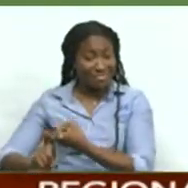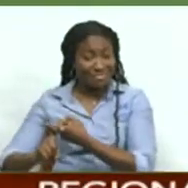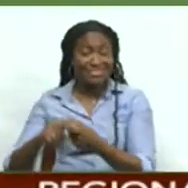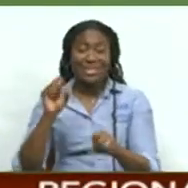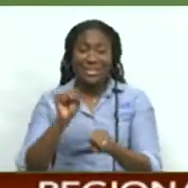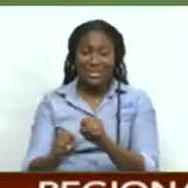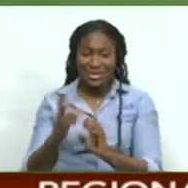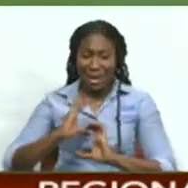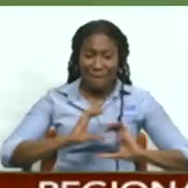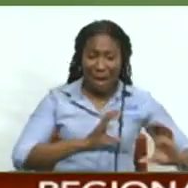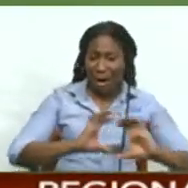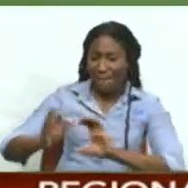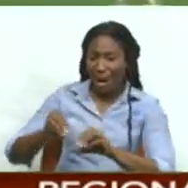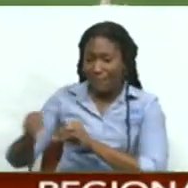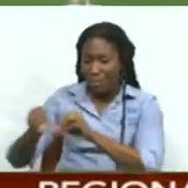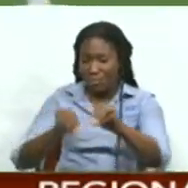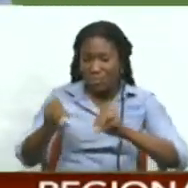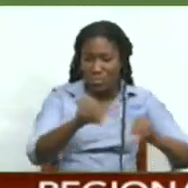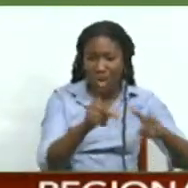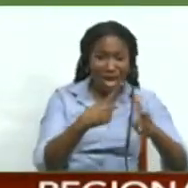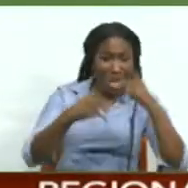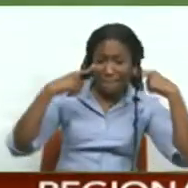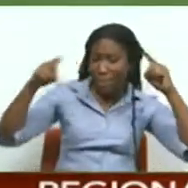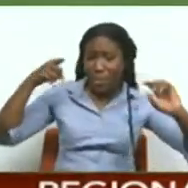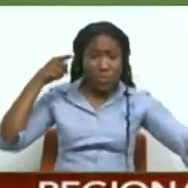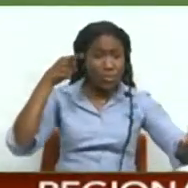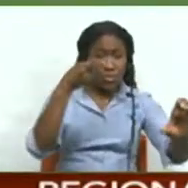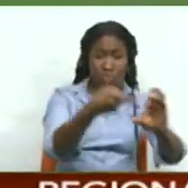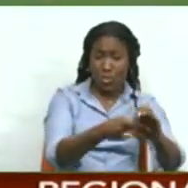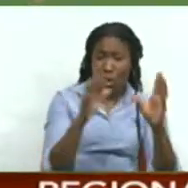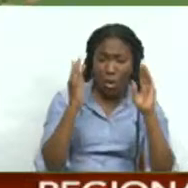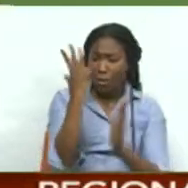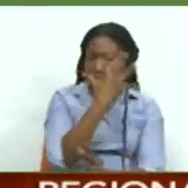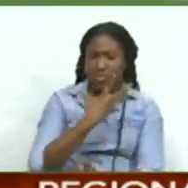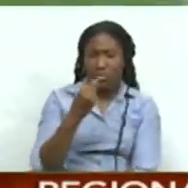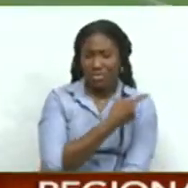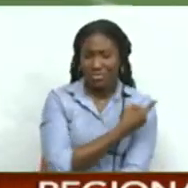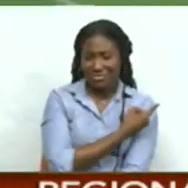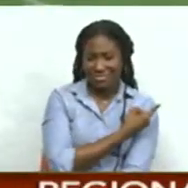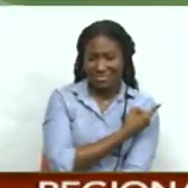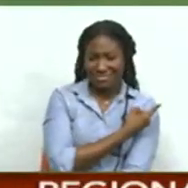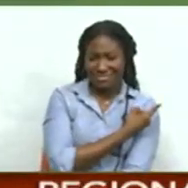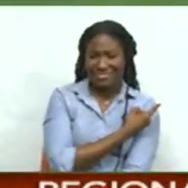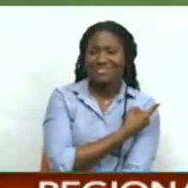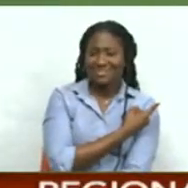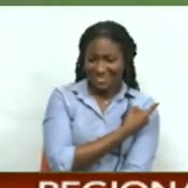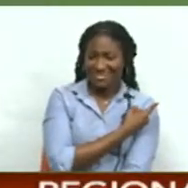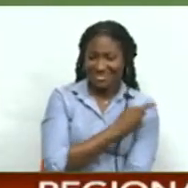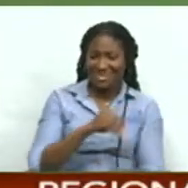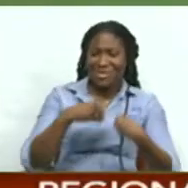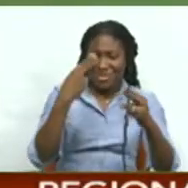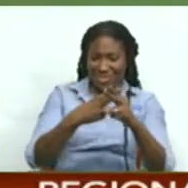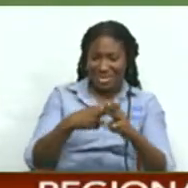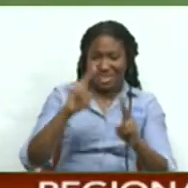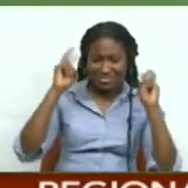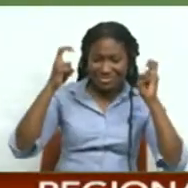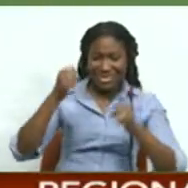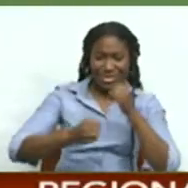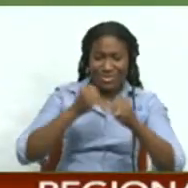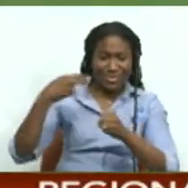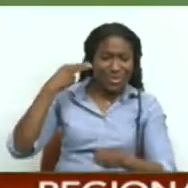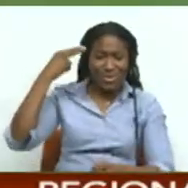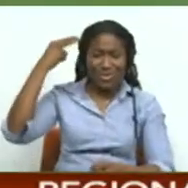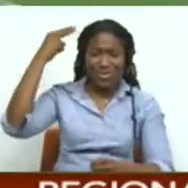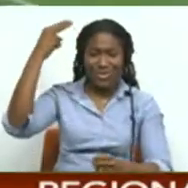9 by the final ball, and the finish absolutely sublime. Lazio walks it into goal, and Felipe Anderson takes tonight's